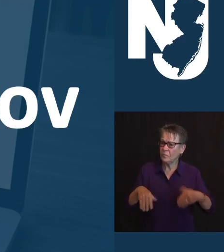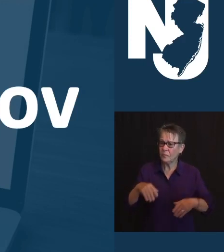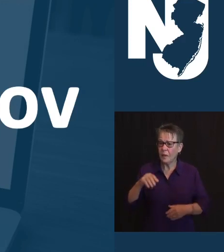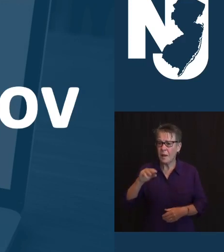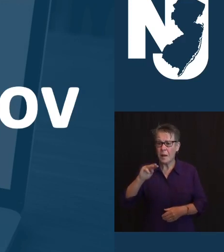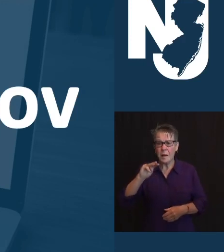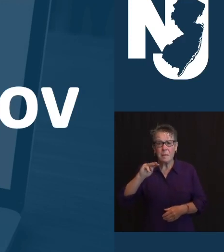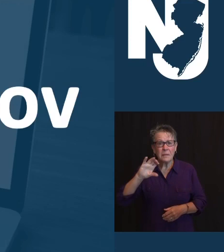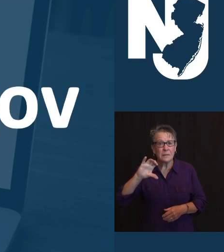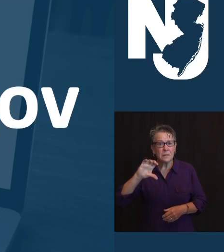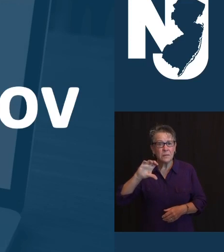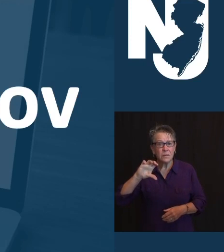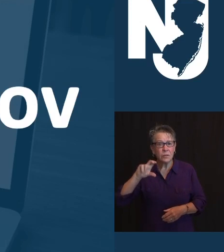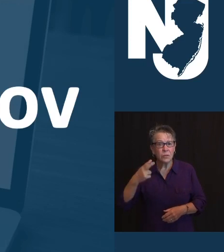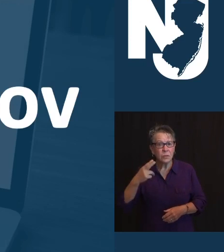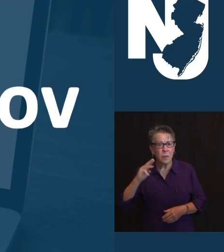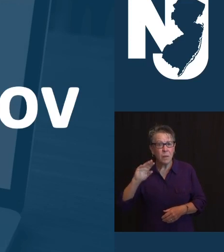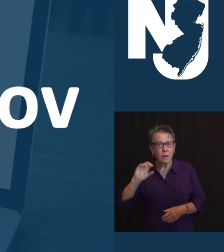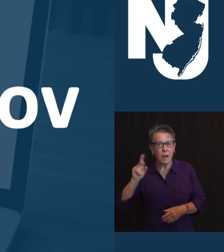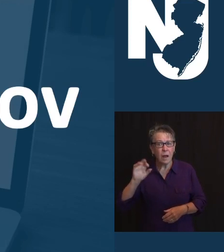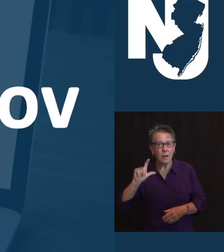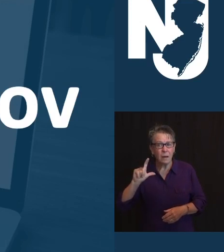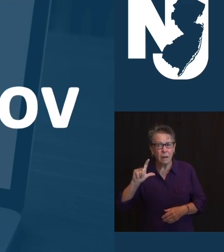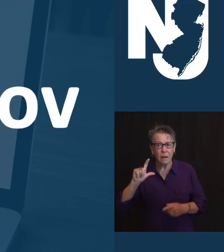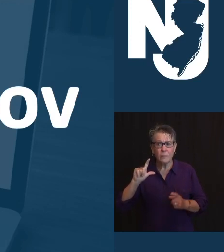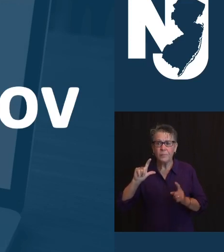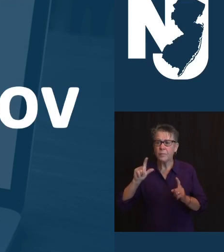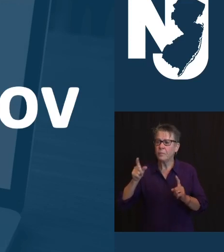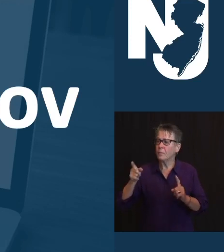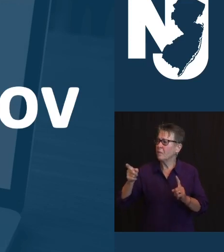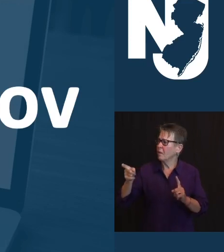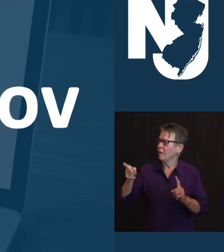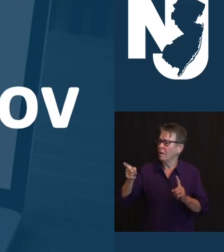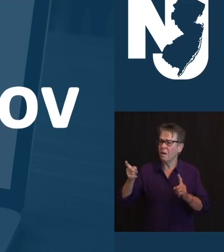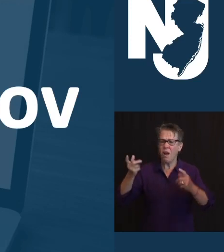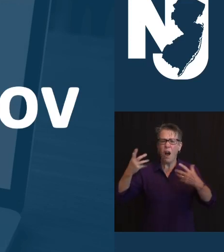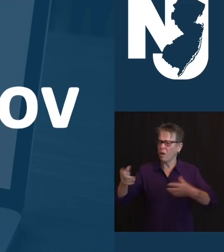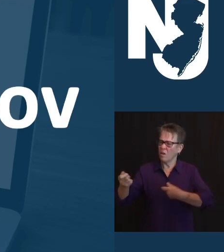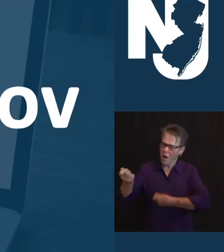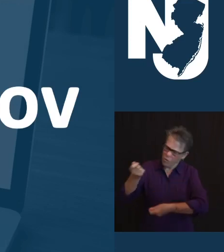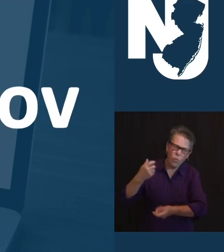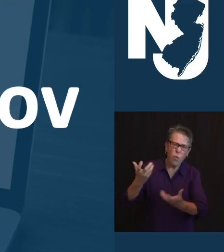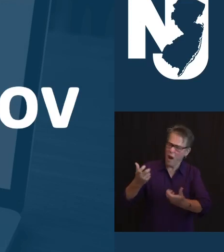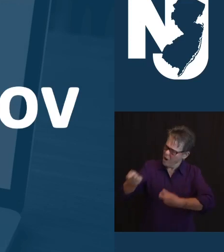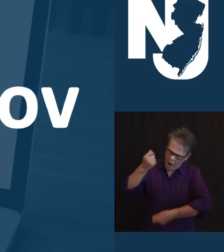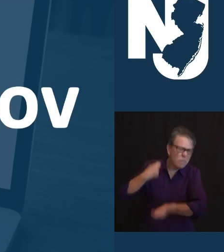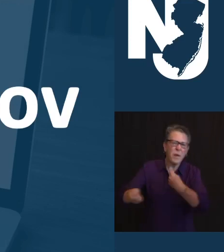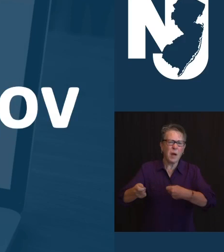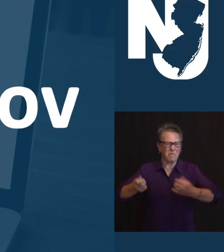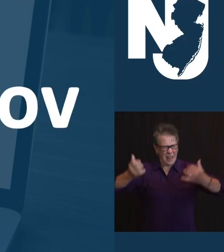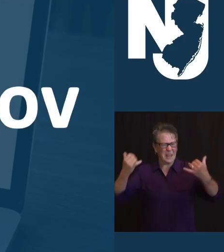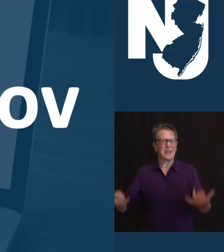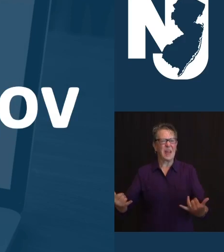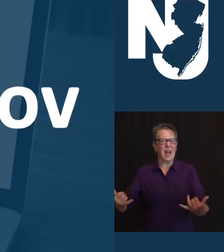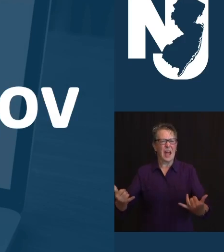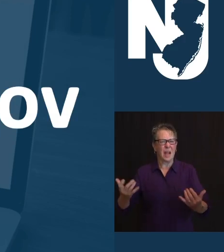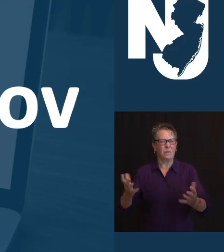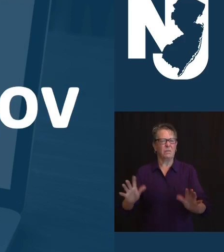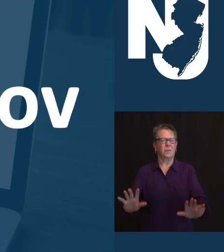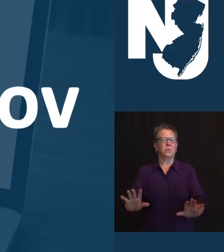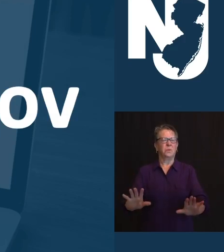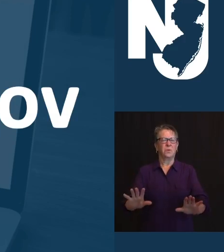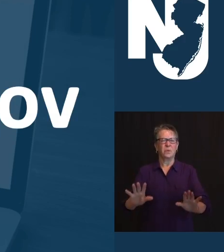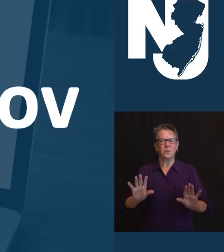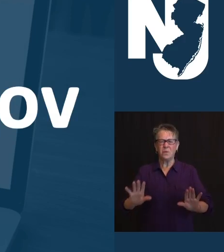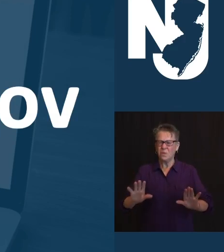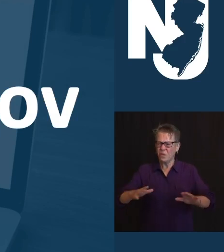6 weeks before a presidential election when just 4 years ago they refused to offer even a hearing to a